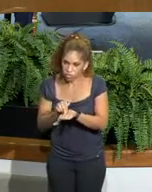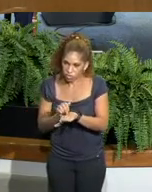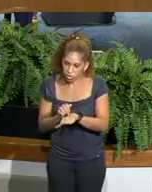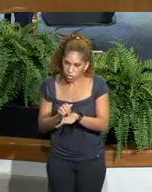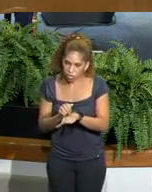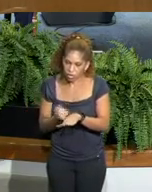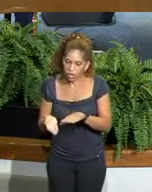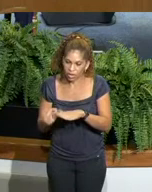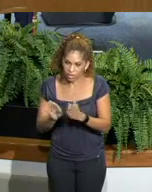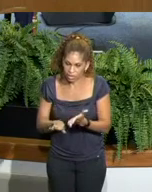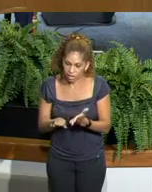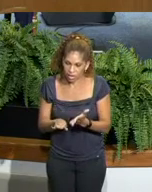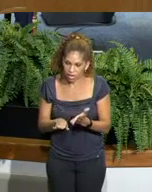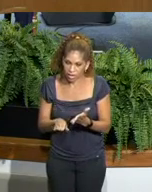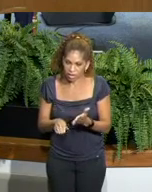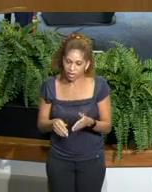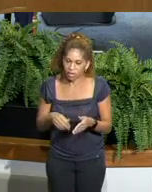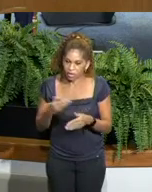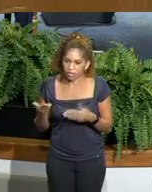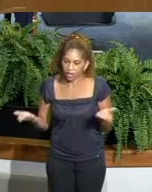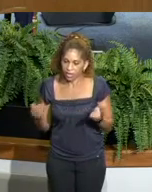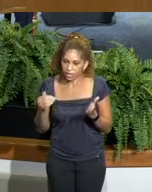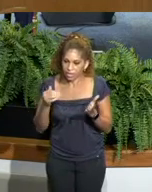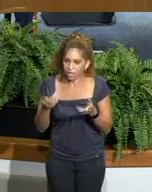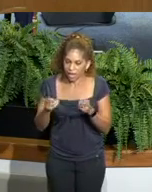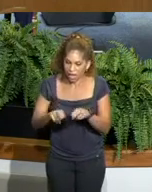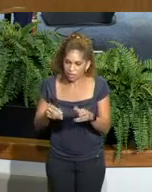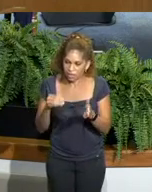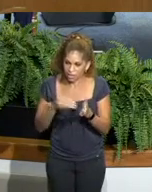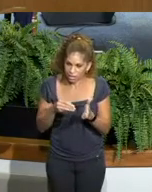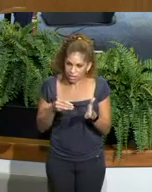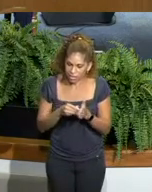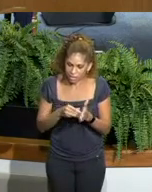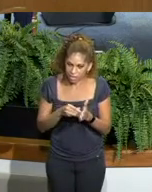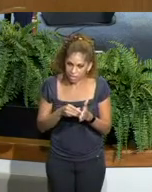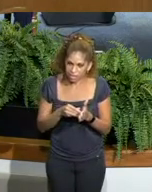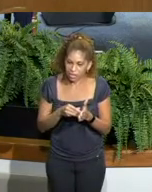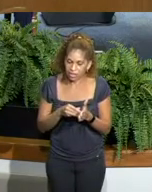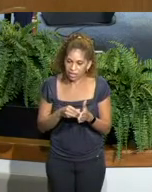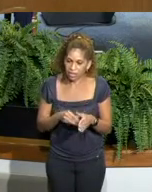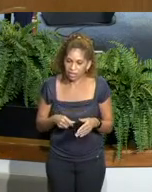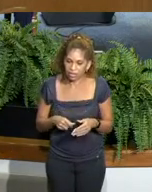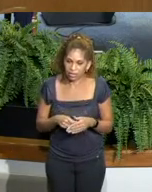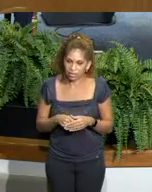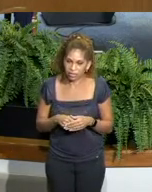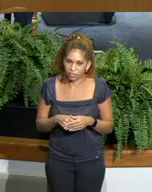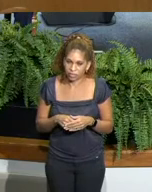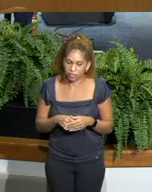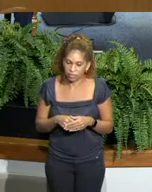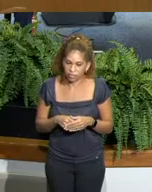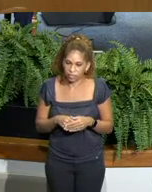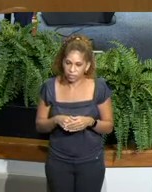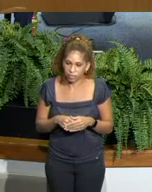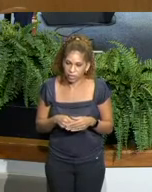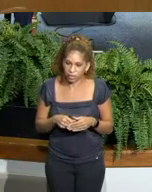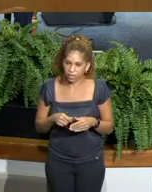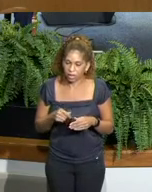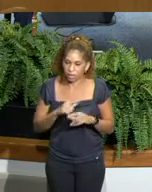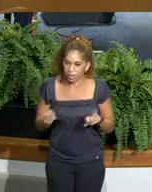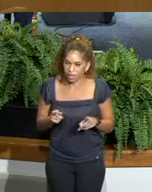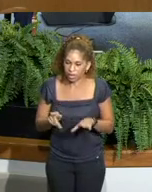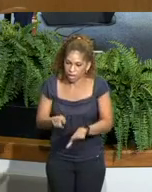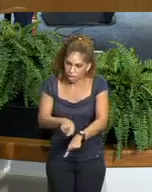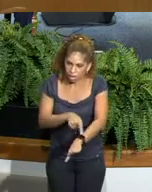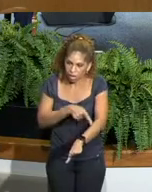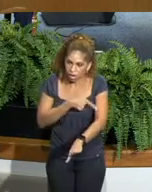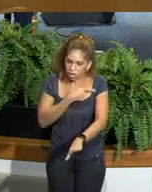by reoccurring economic crisis, one in which reforms only achieve sporadic gains up and down, but the long-term